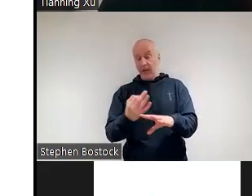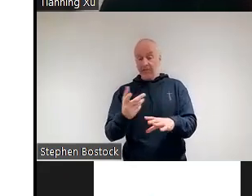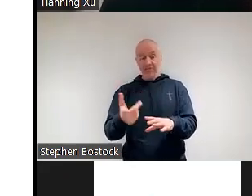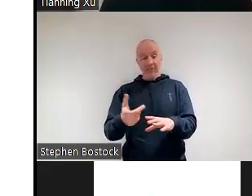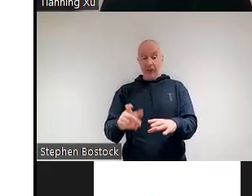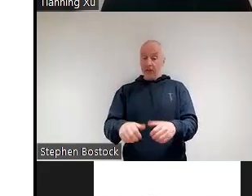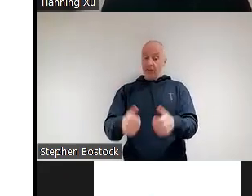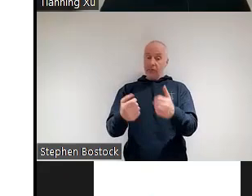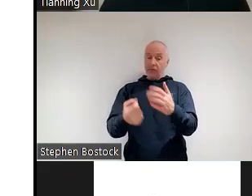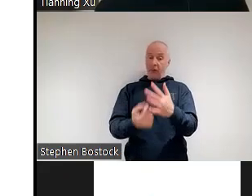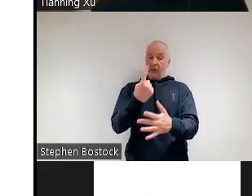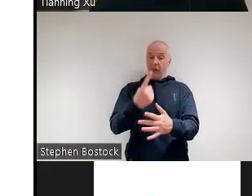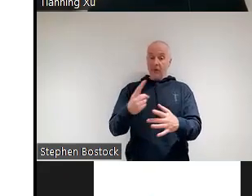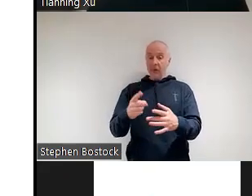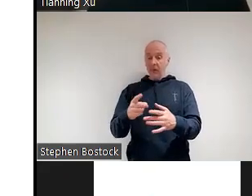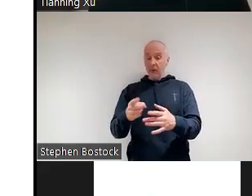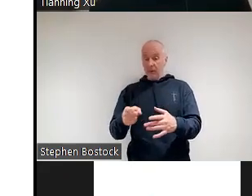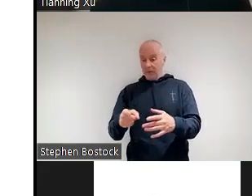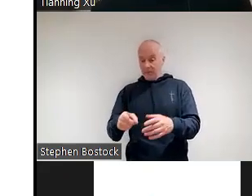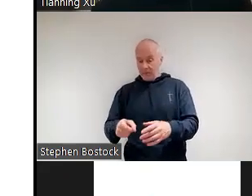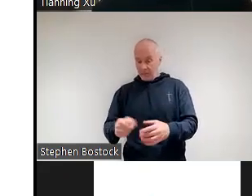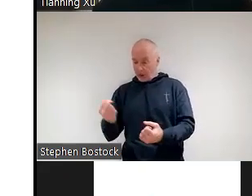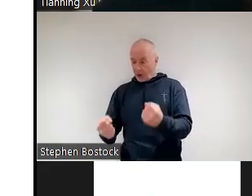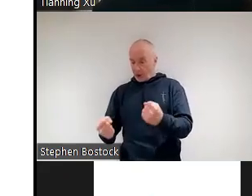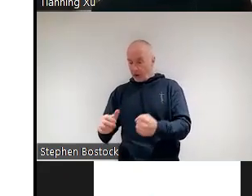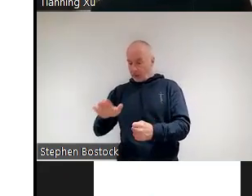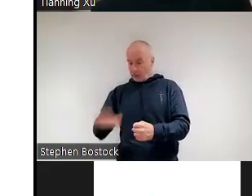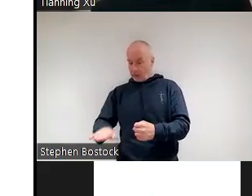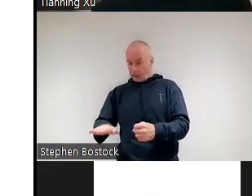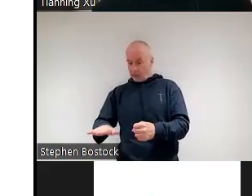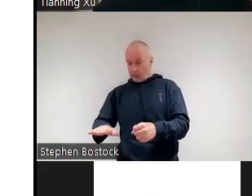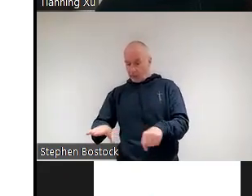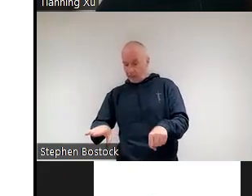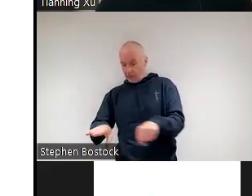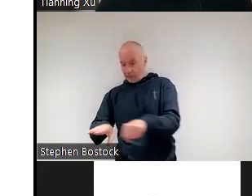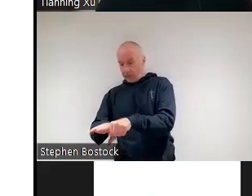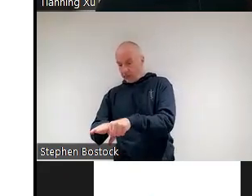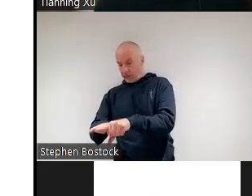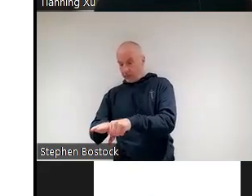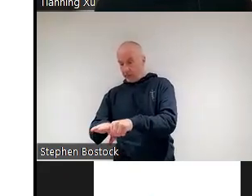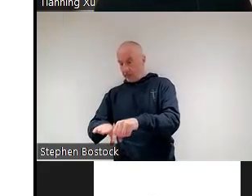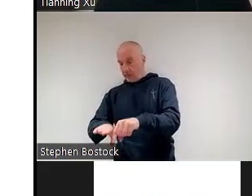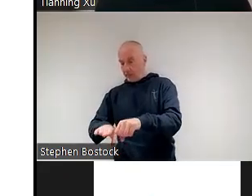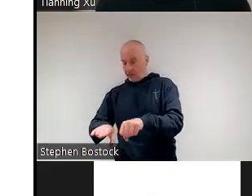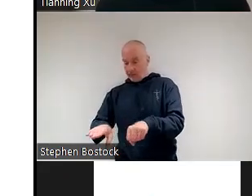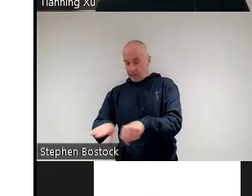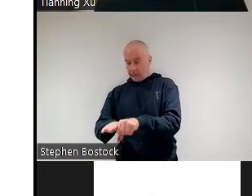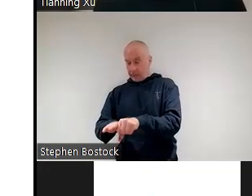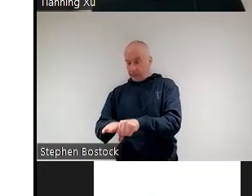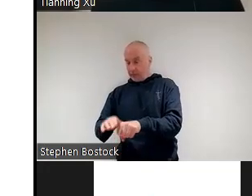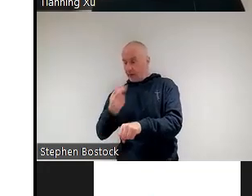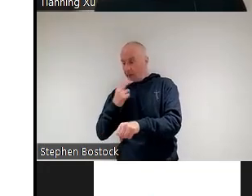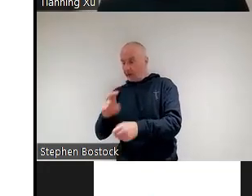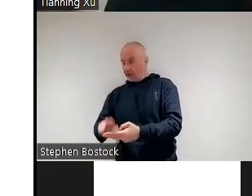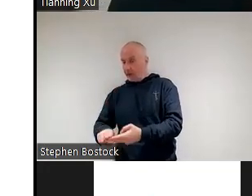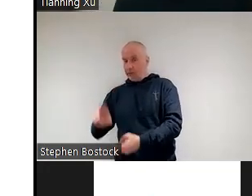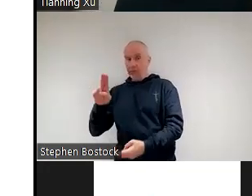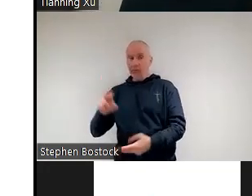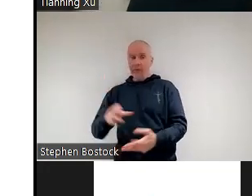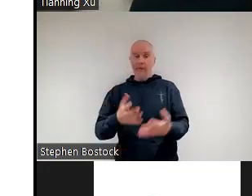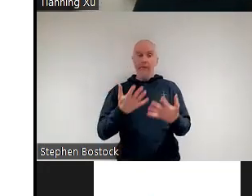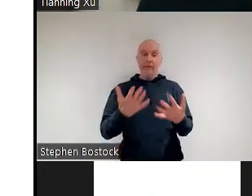opportunity to actually top up your vehicle. There will be destination as well, where you, for example, go to the cinemas, you go to do some